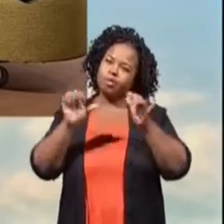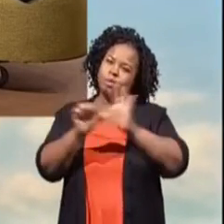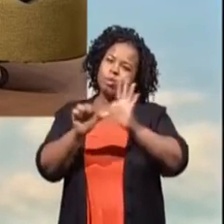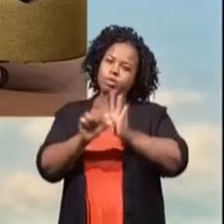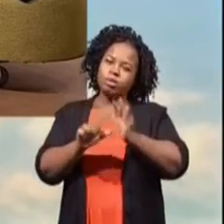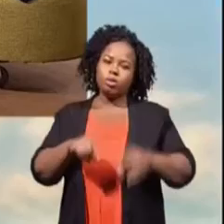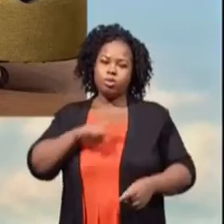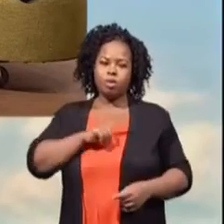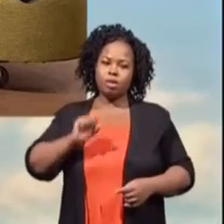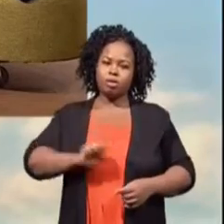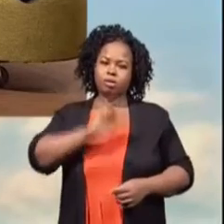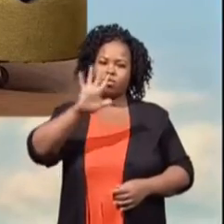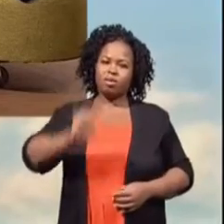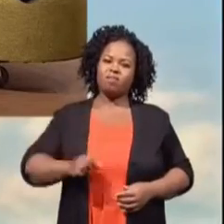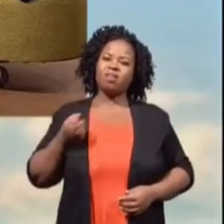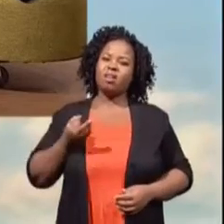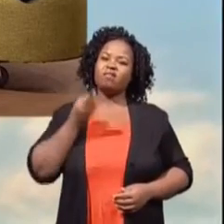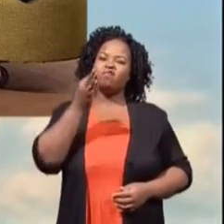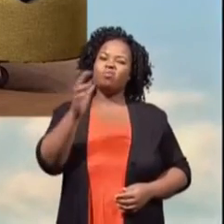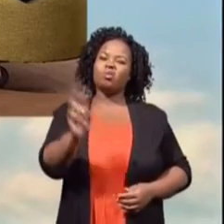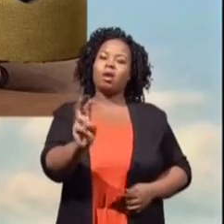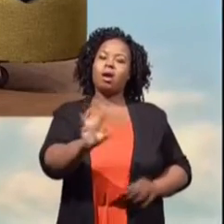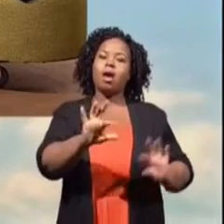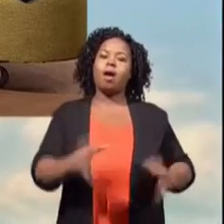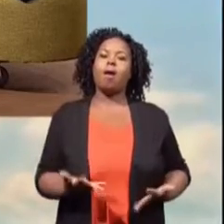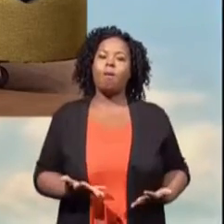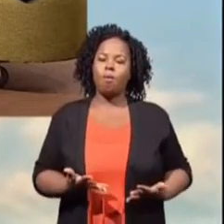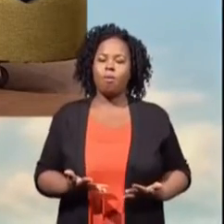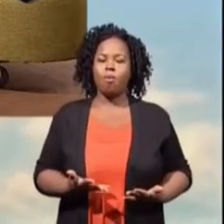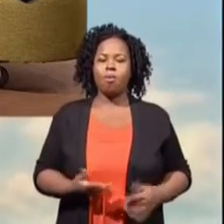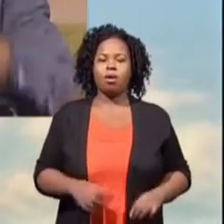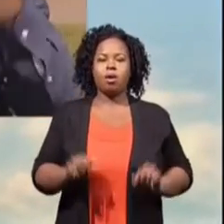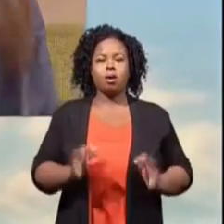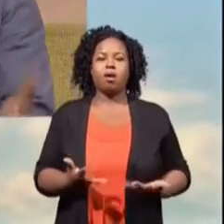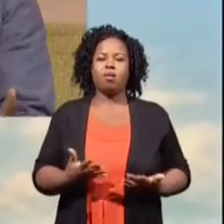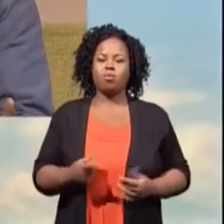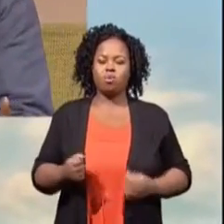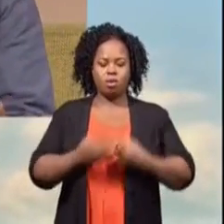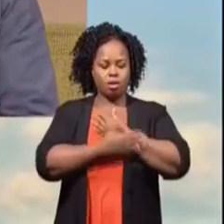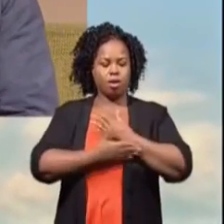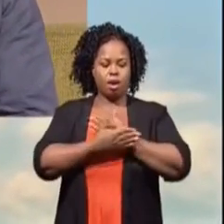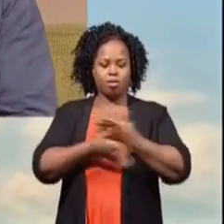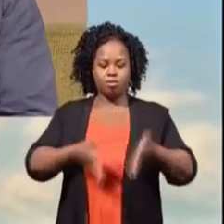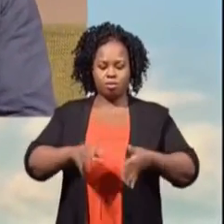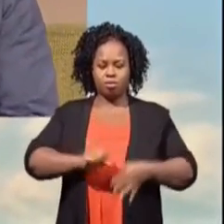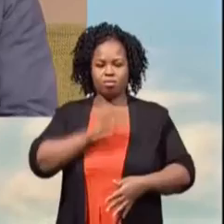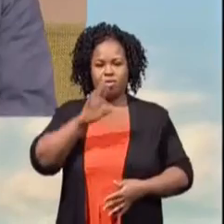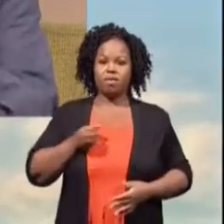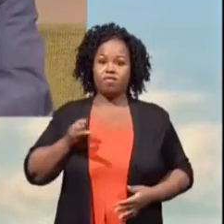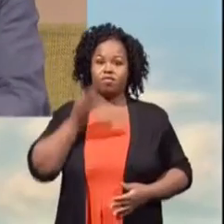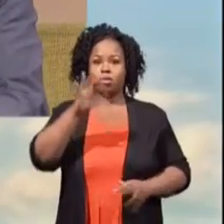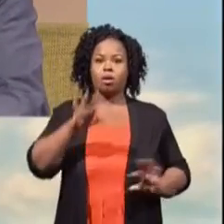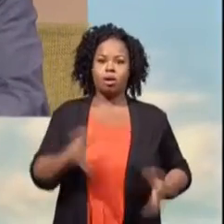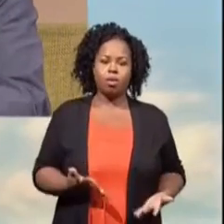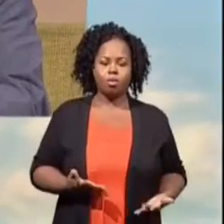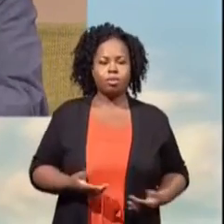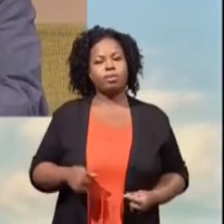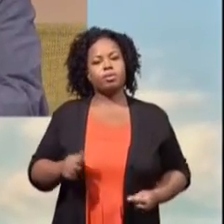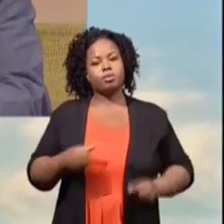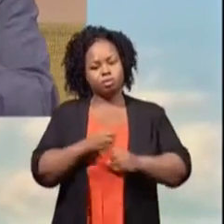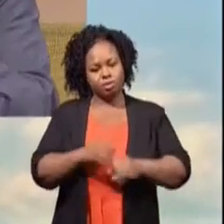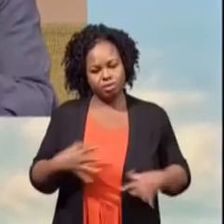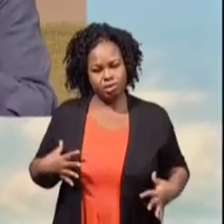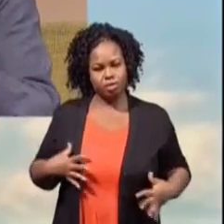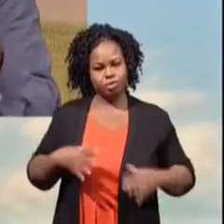bigger picture ukuthi yipi iSouth Africa esiyifunayo ngempela ngempela yipi ifuture esiyifunayo as a country and then from